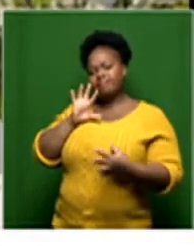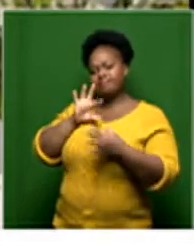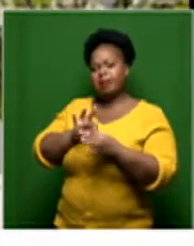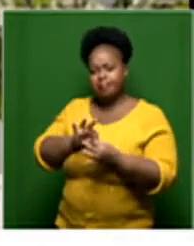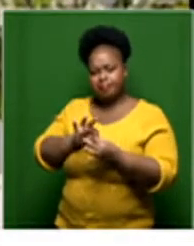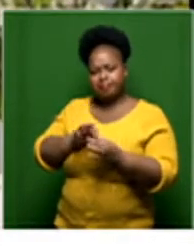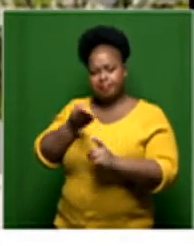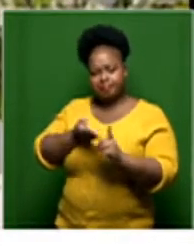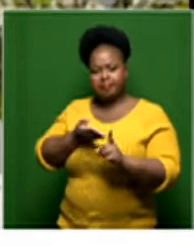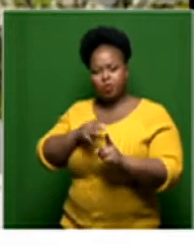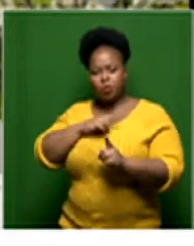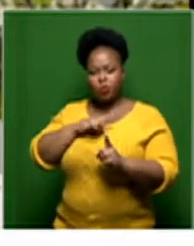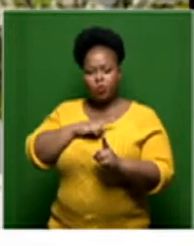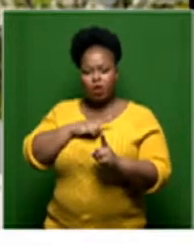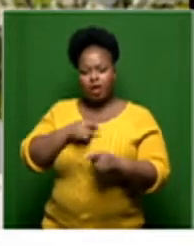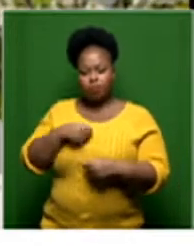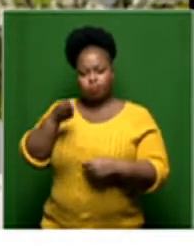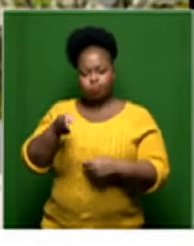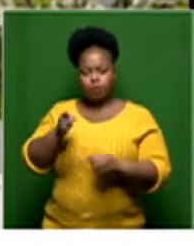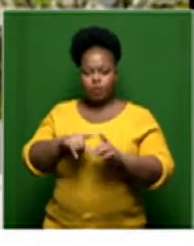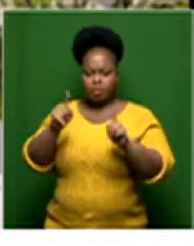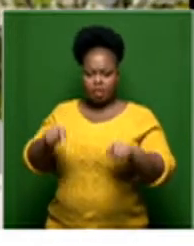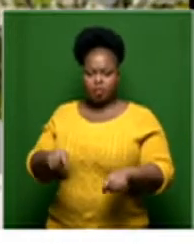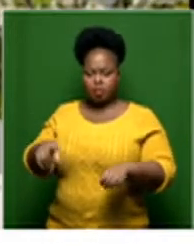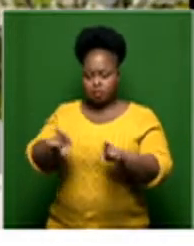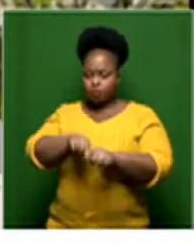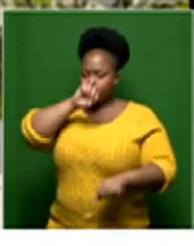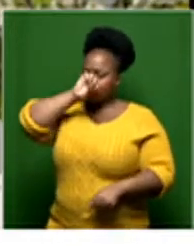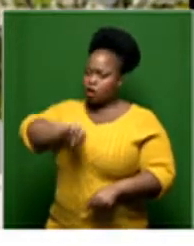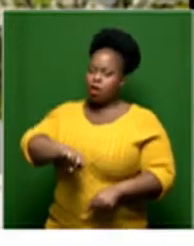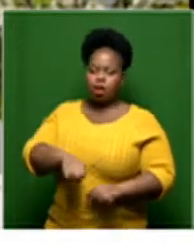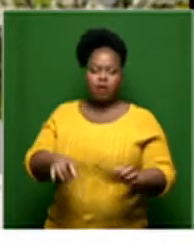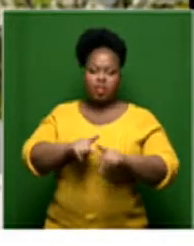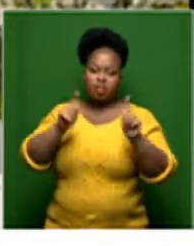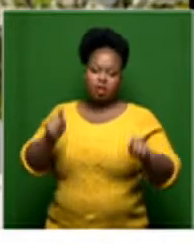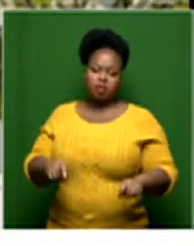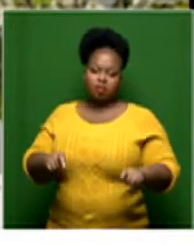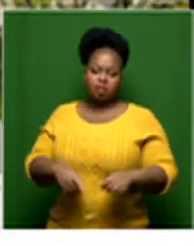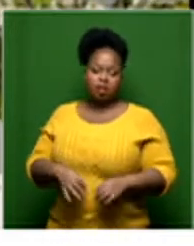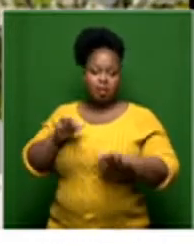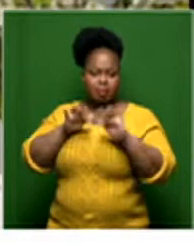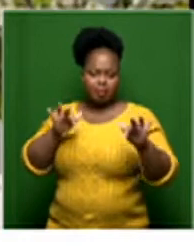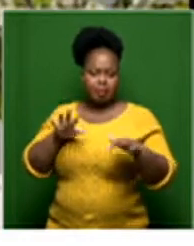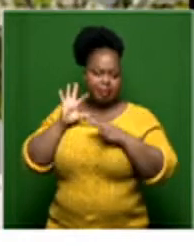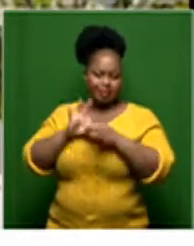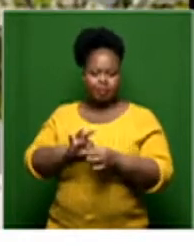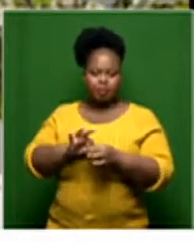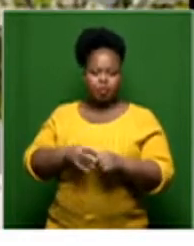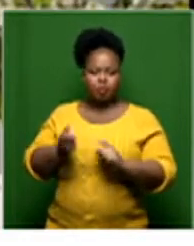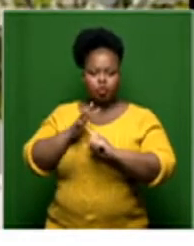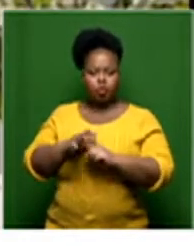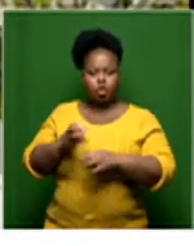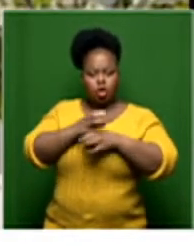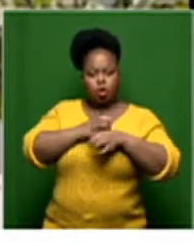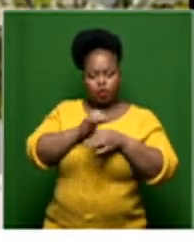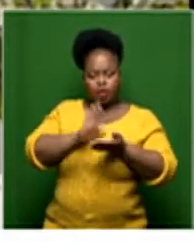who she was. She happened to be in the theatre. I'm a theatre lover, very connected with theatre people. My show, Coffee